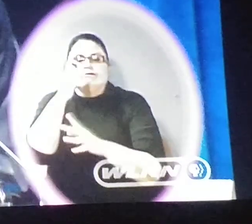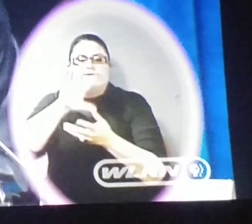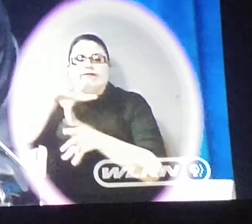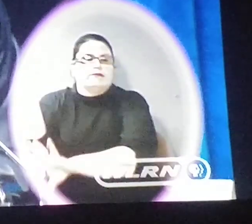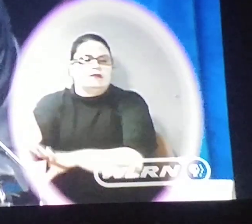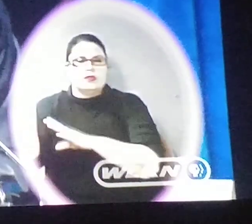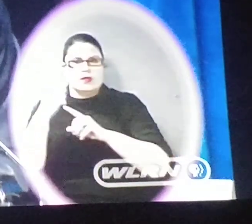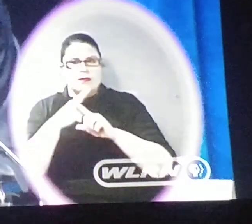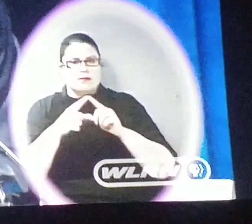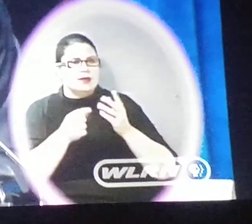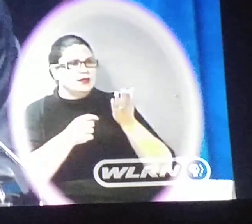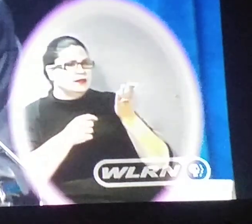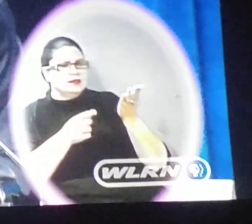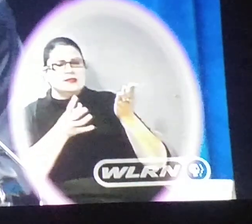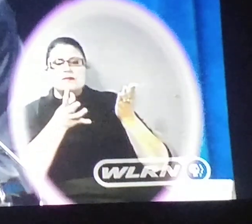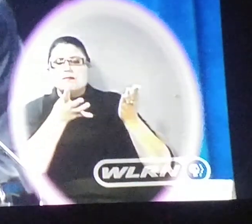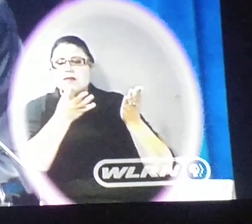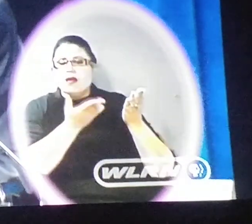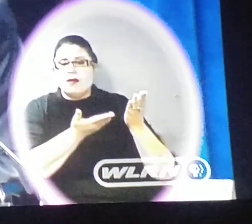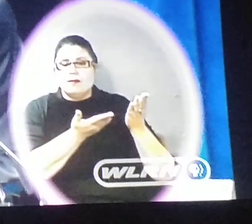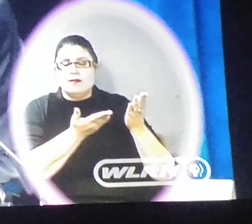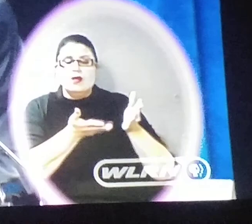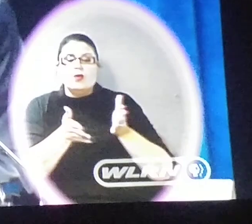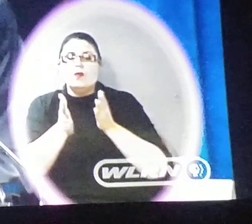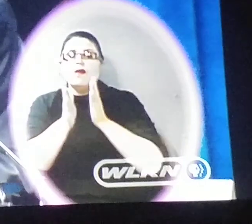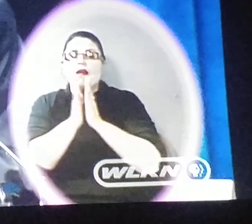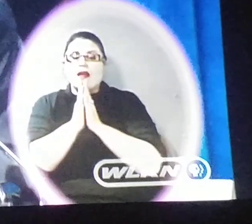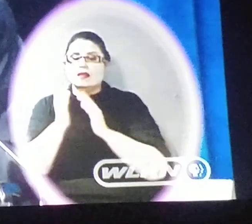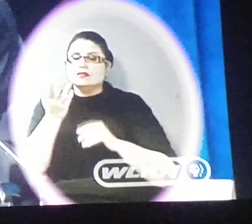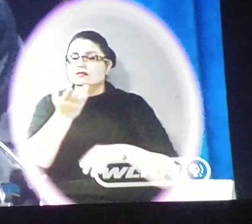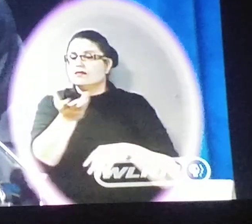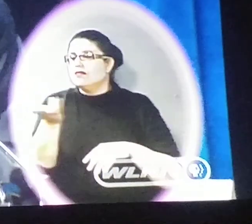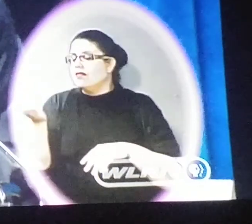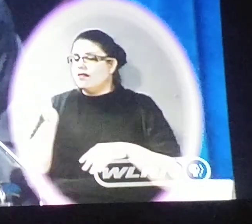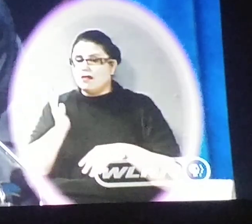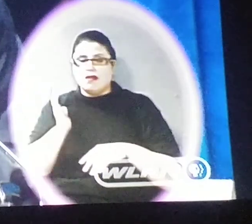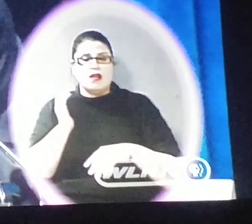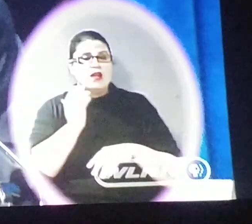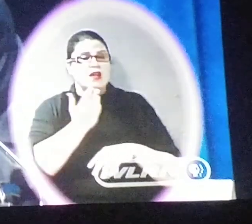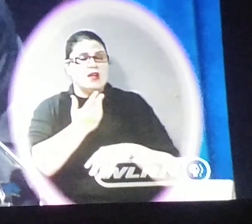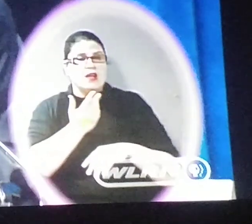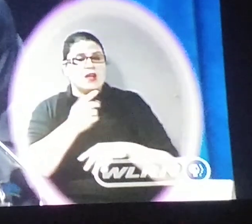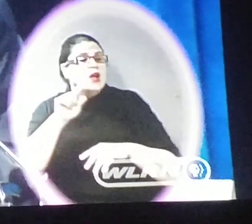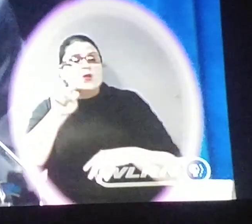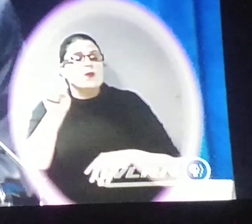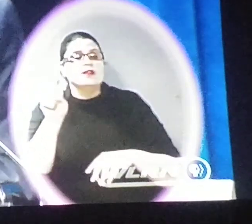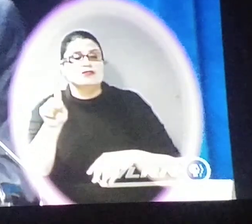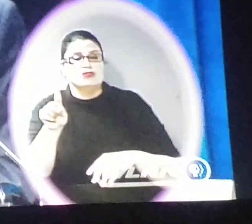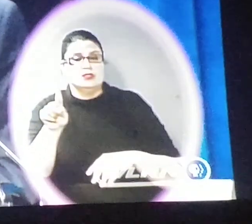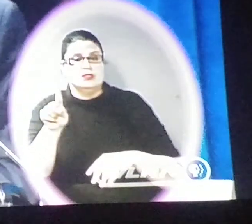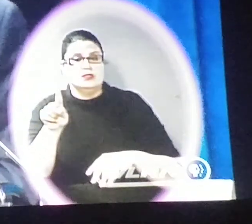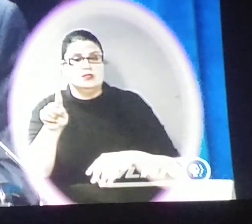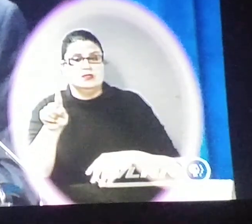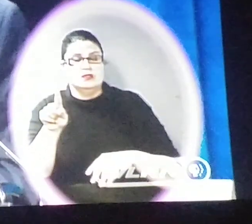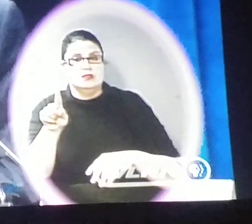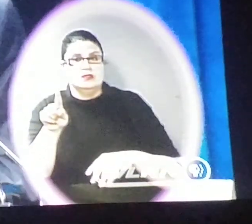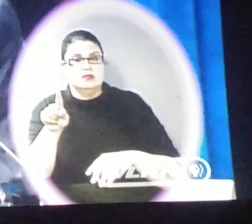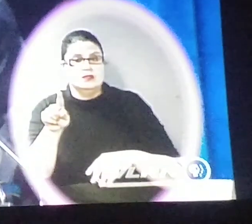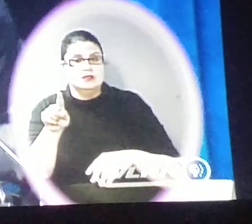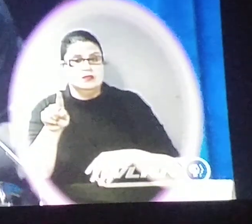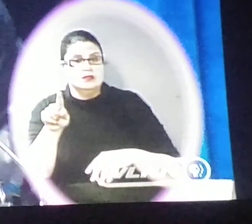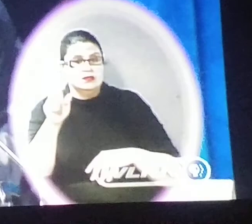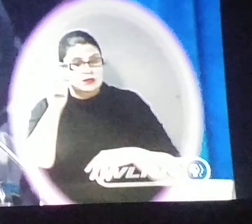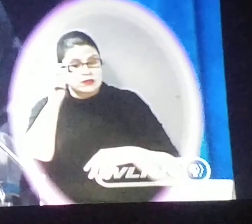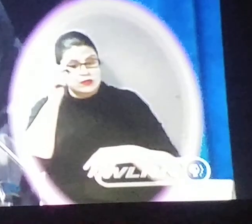here's a parent that asked the district a question. And if what she said